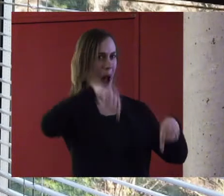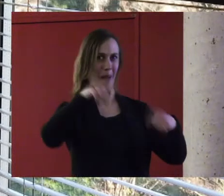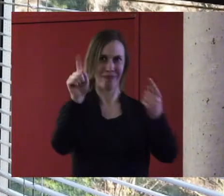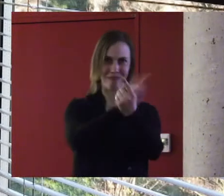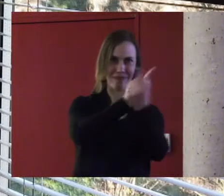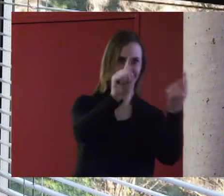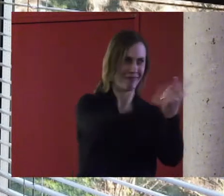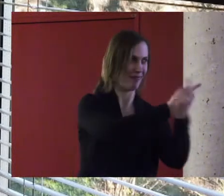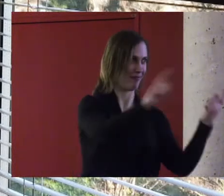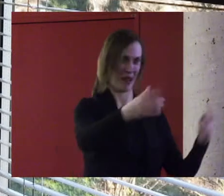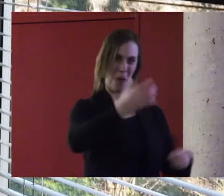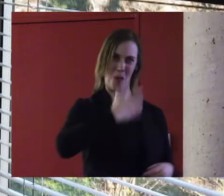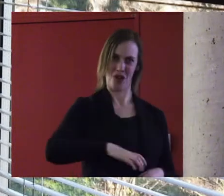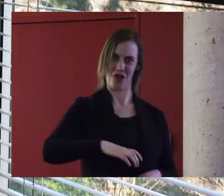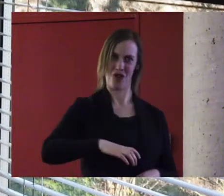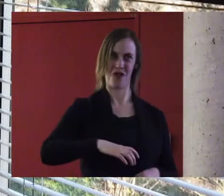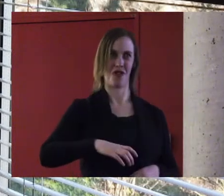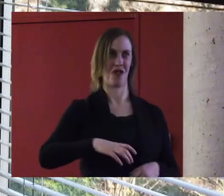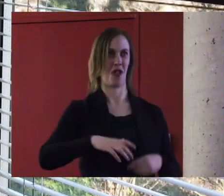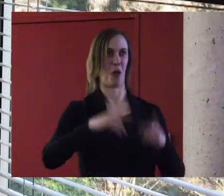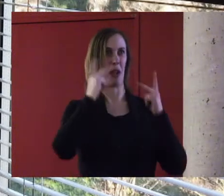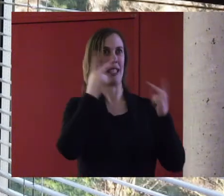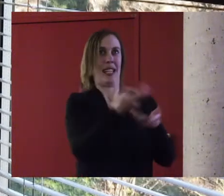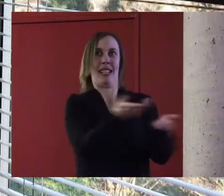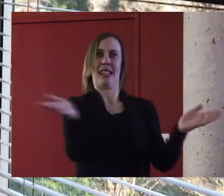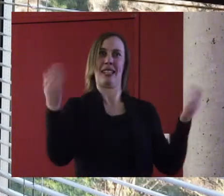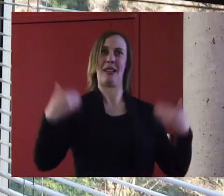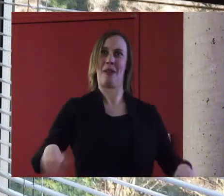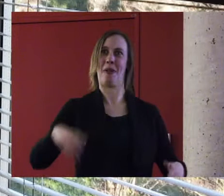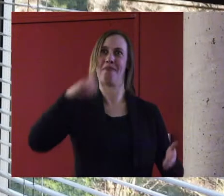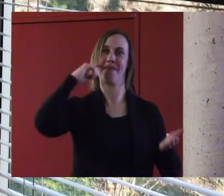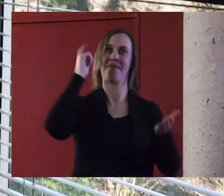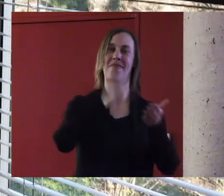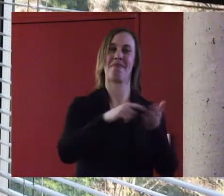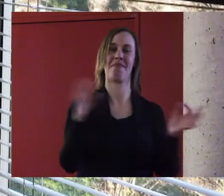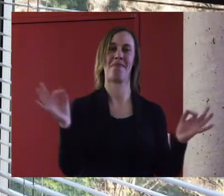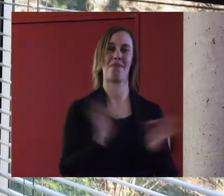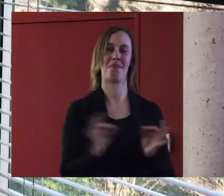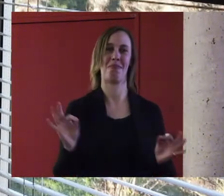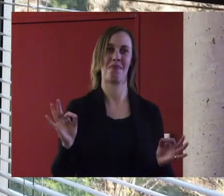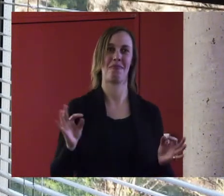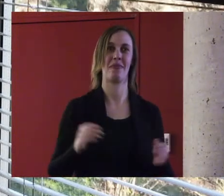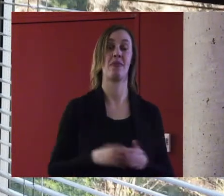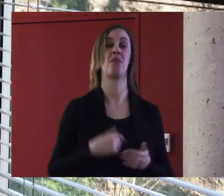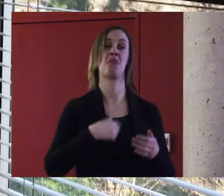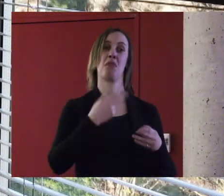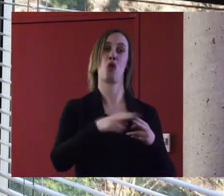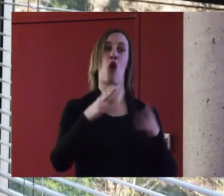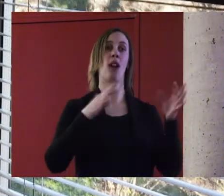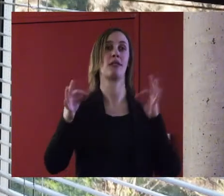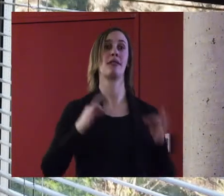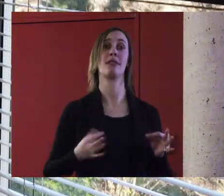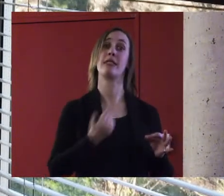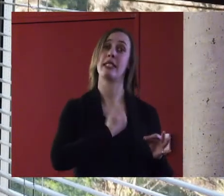all and to see how this historic event unfolds. First, a bit of my own story. Over 30 years ago, I had